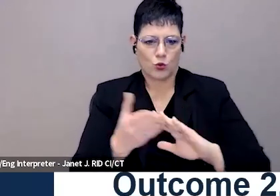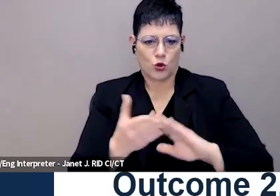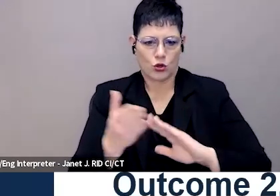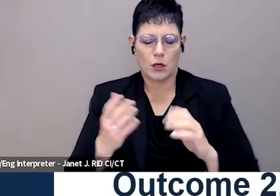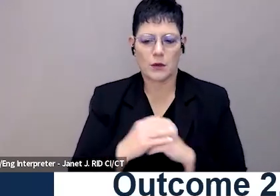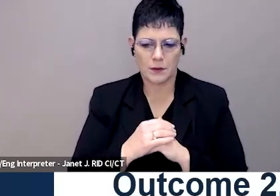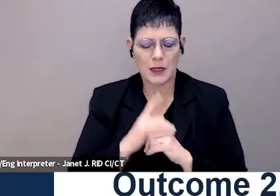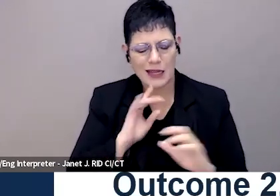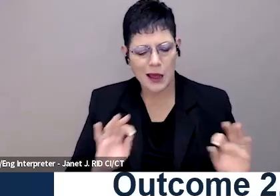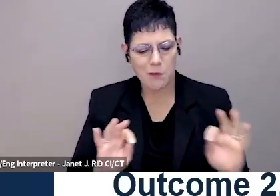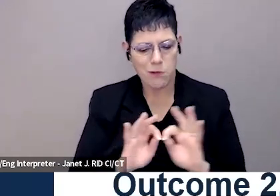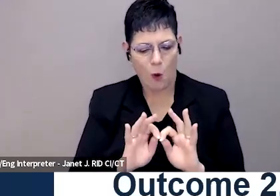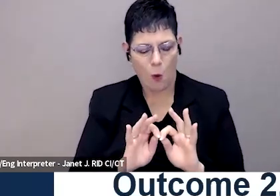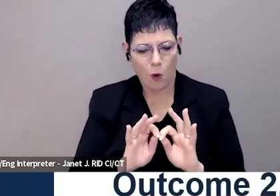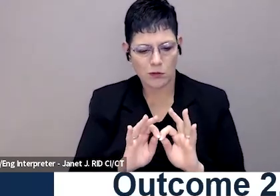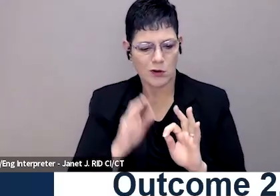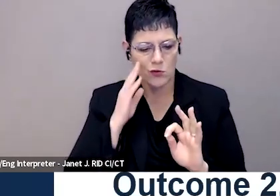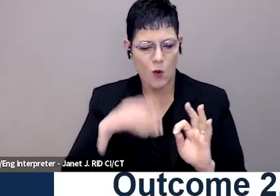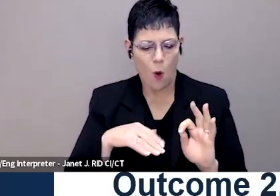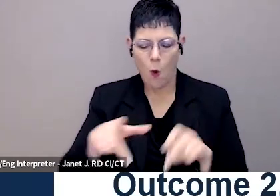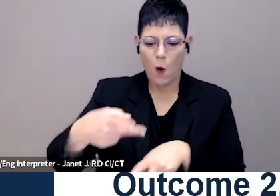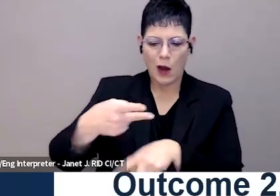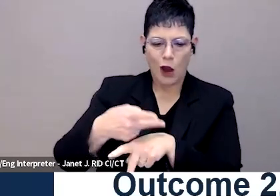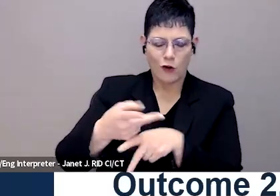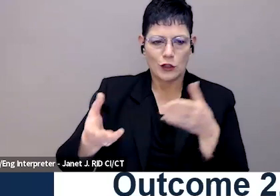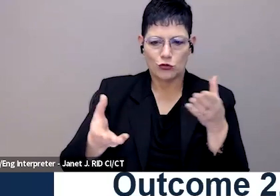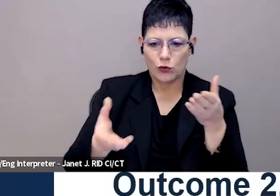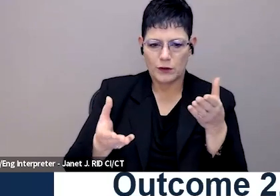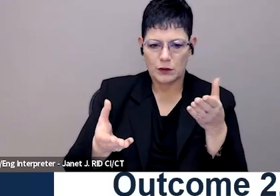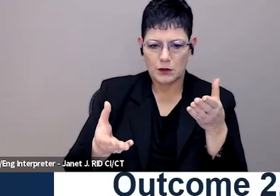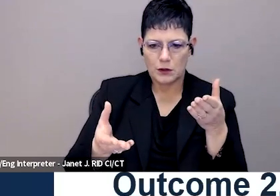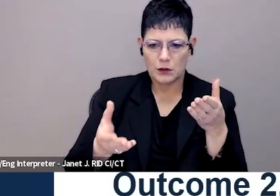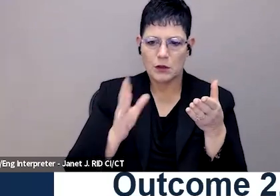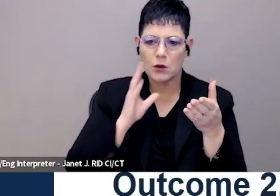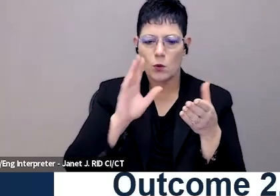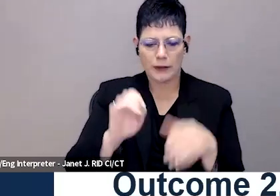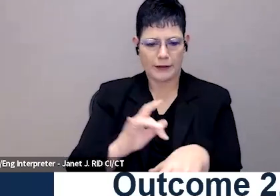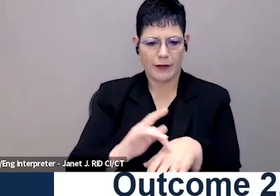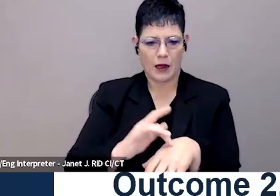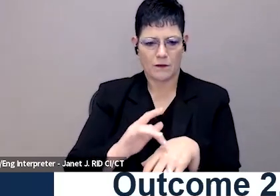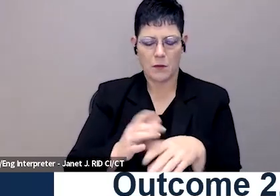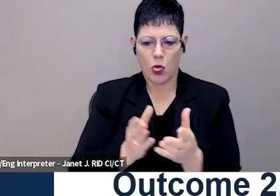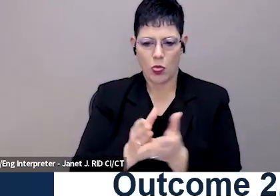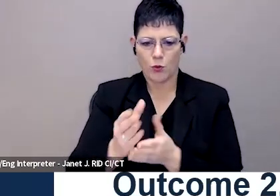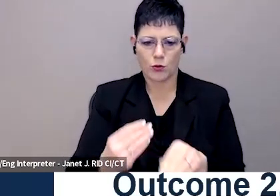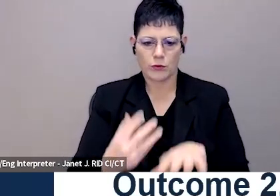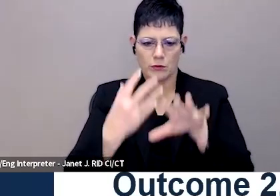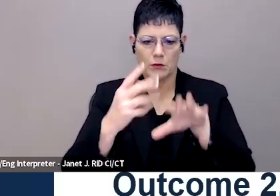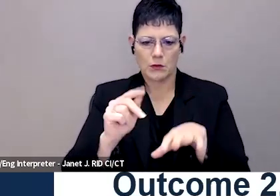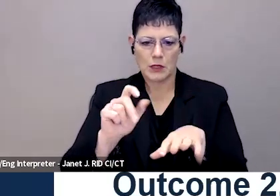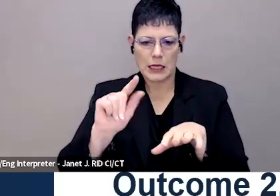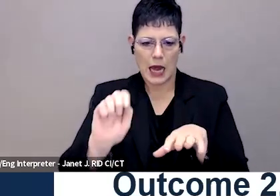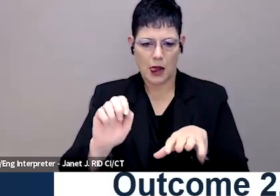It's also important to note that these caregiver training services will be available via telehealth in